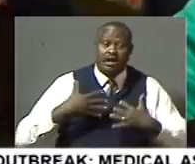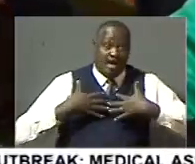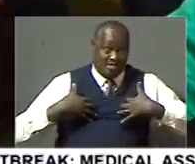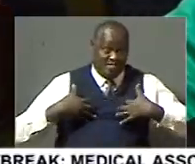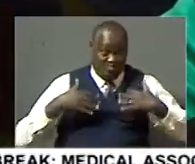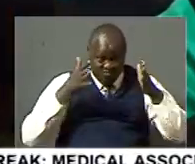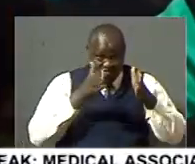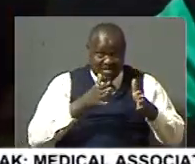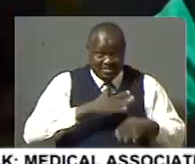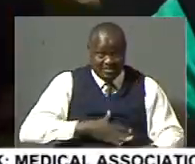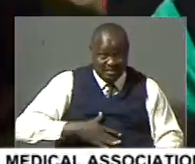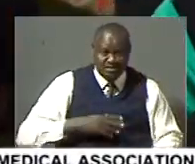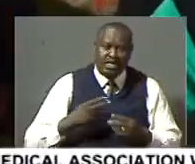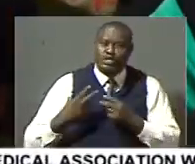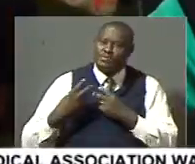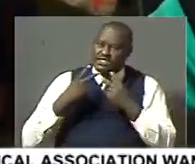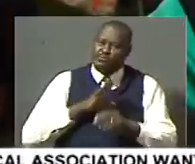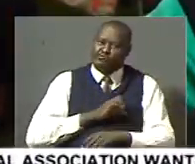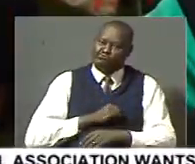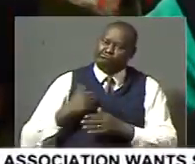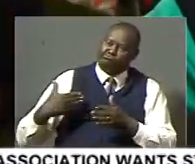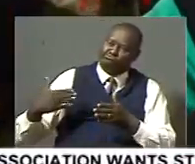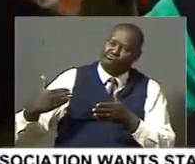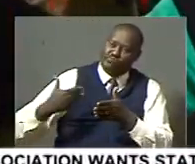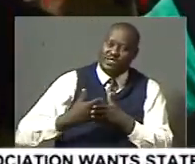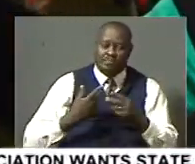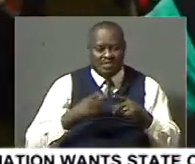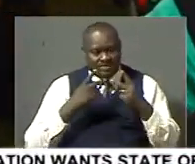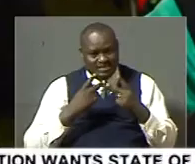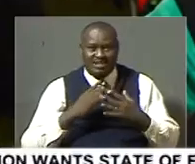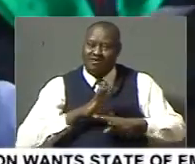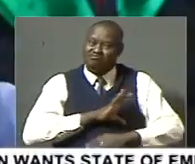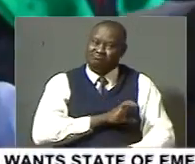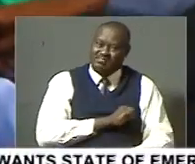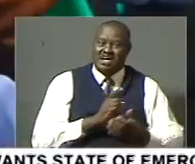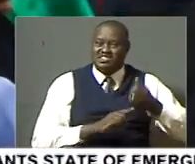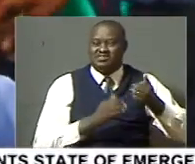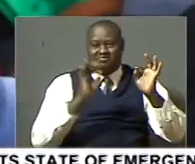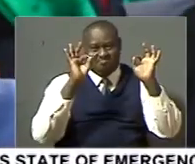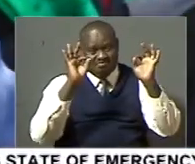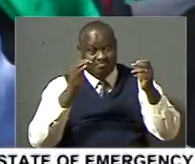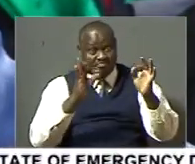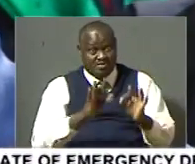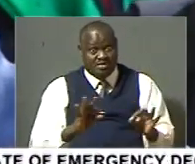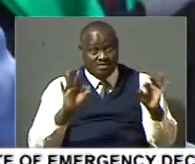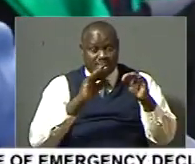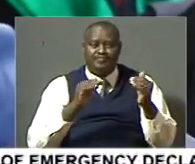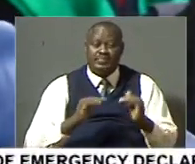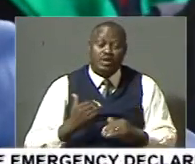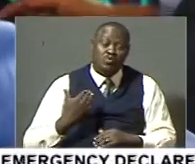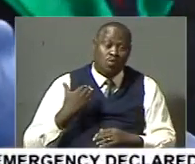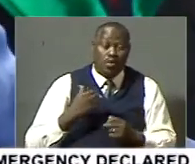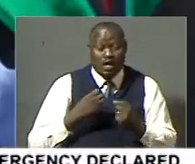a long one, but I believe the fruits are not worth the bother. It has been hard. It is worth